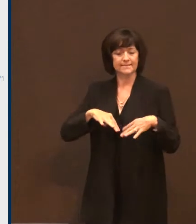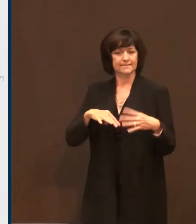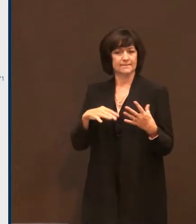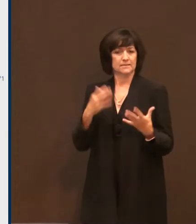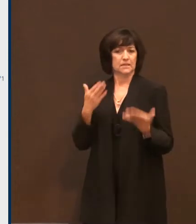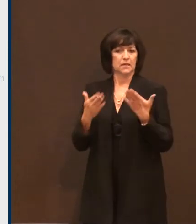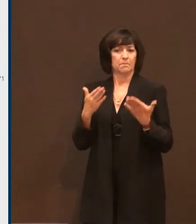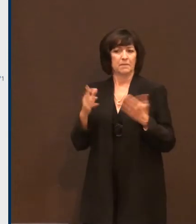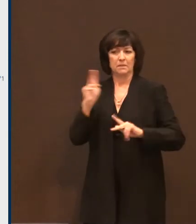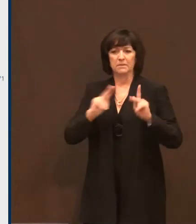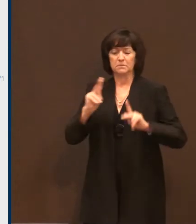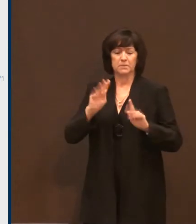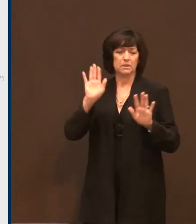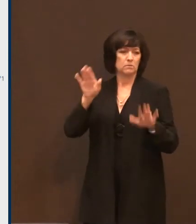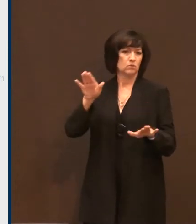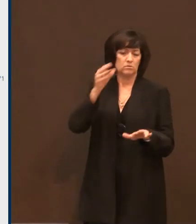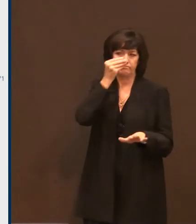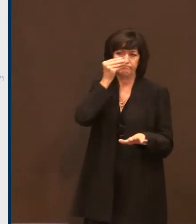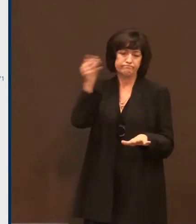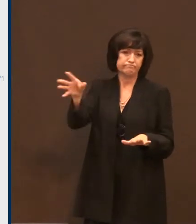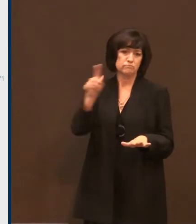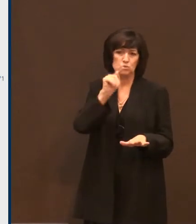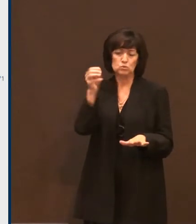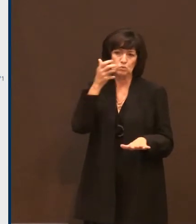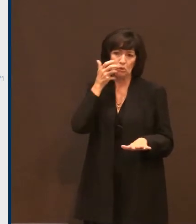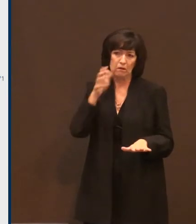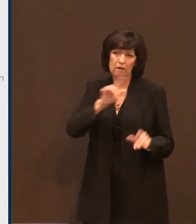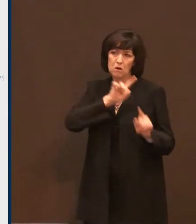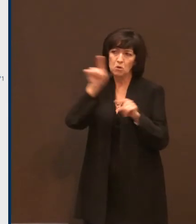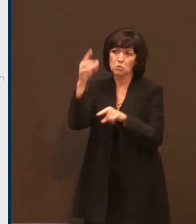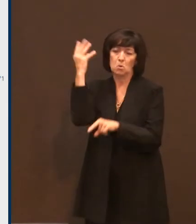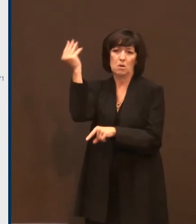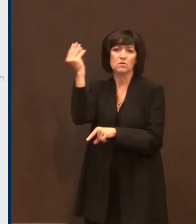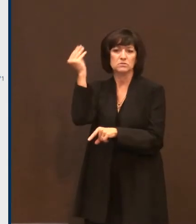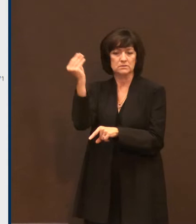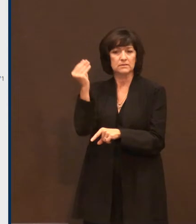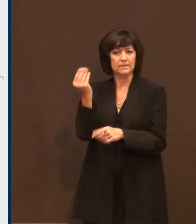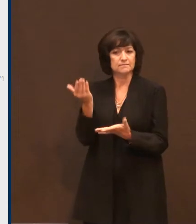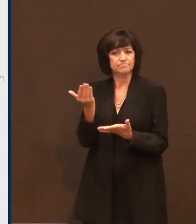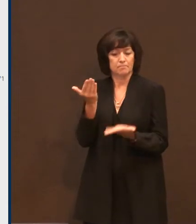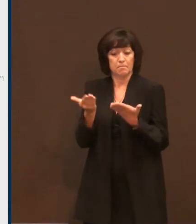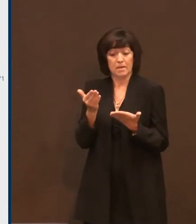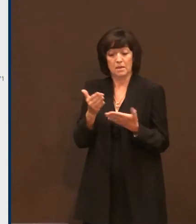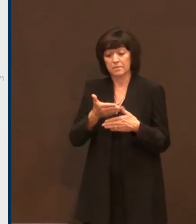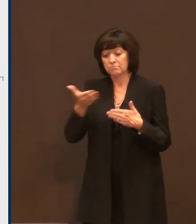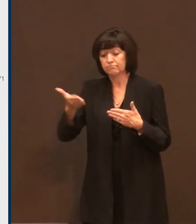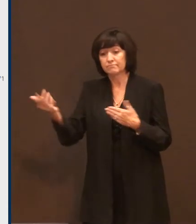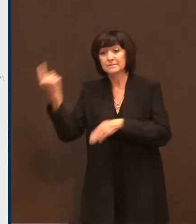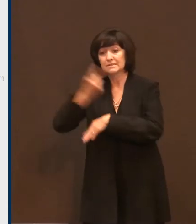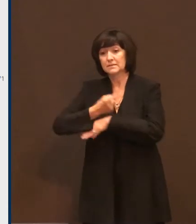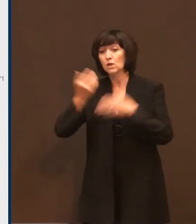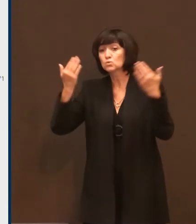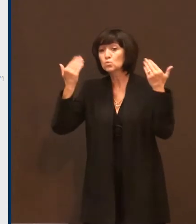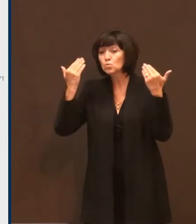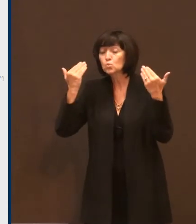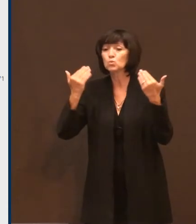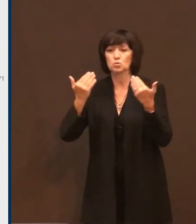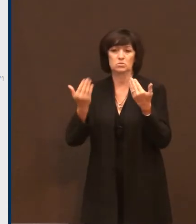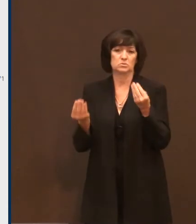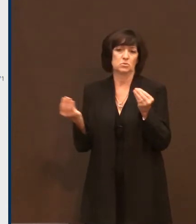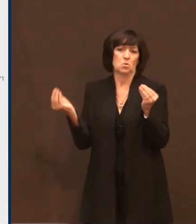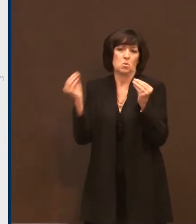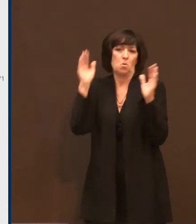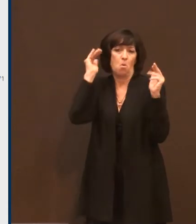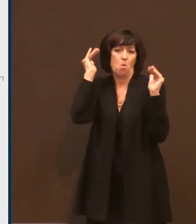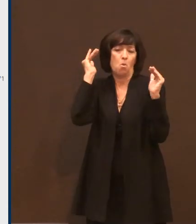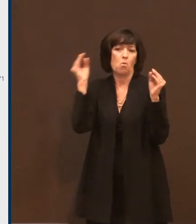cools up a little bit later this week, we hope to fill all these sites. So not only did we announce Walgreens last week, we're